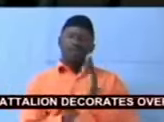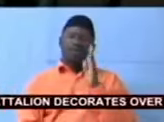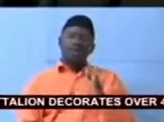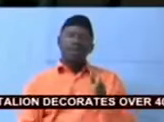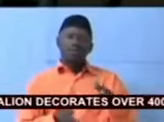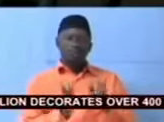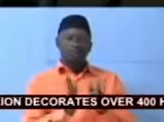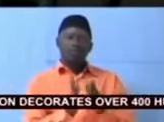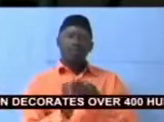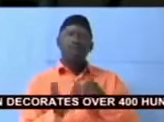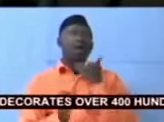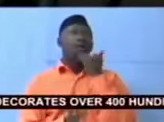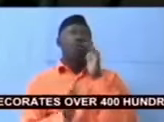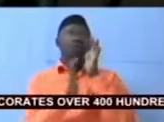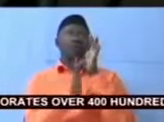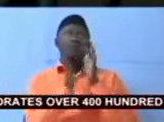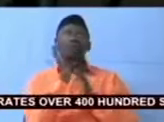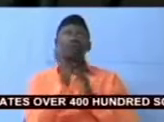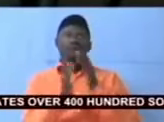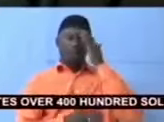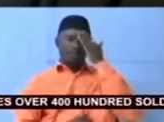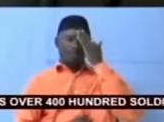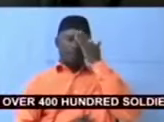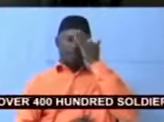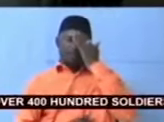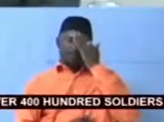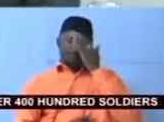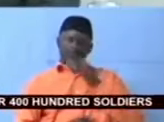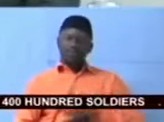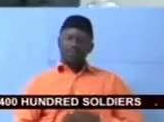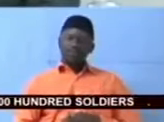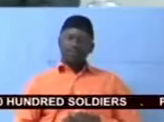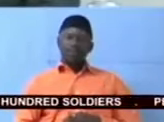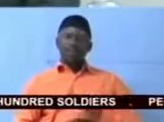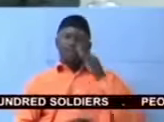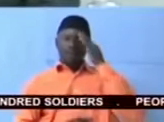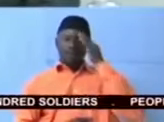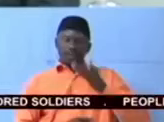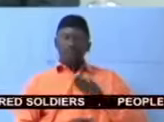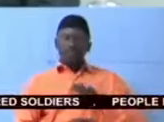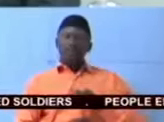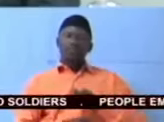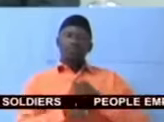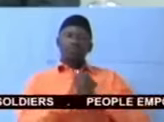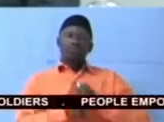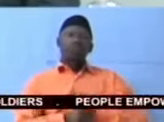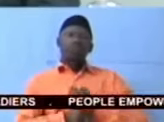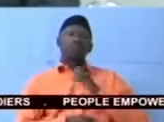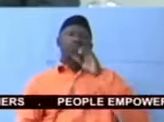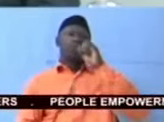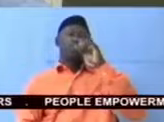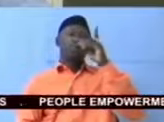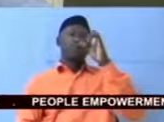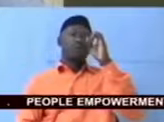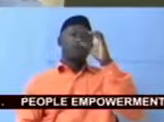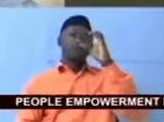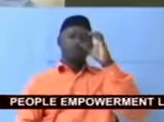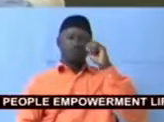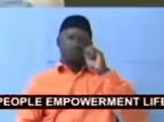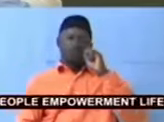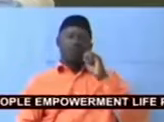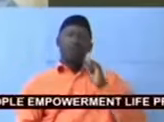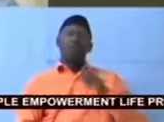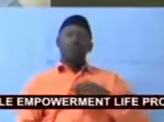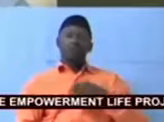Lord. Amen. Amen. Thank you very much, Bishop Odiko. Council, I believe we are continuing with